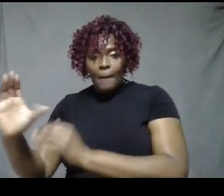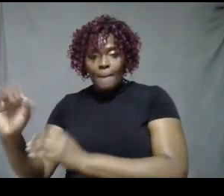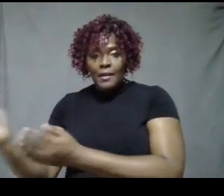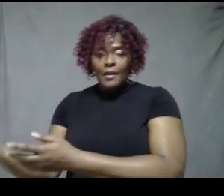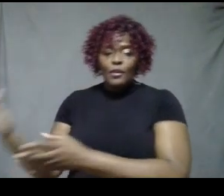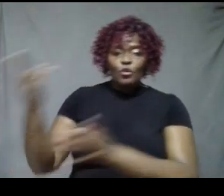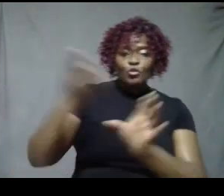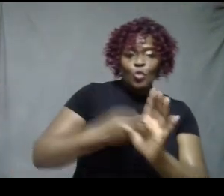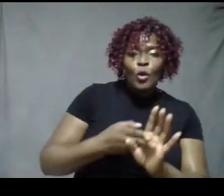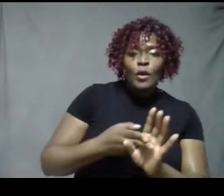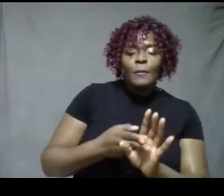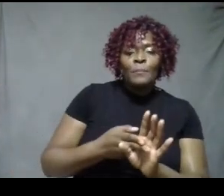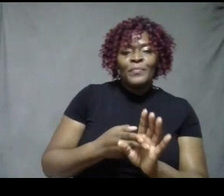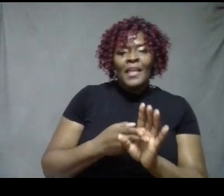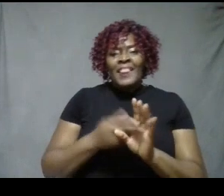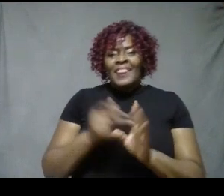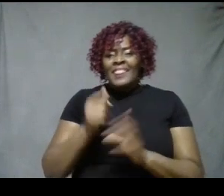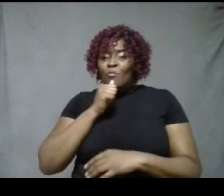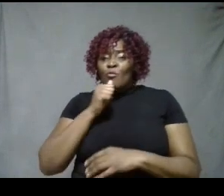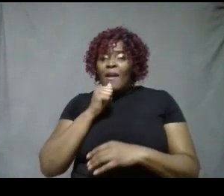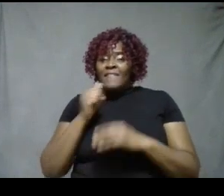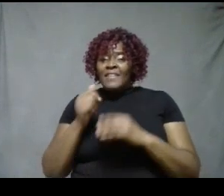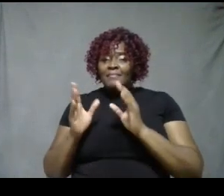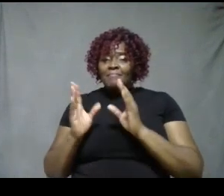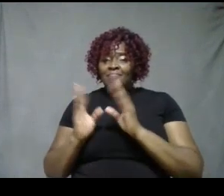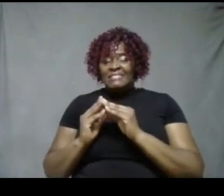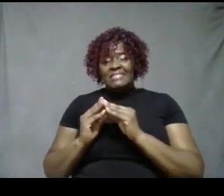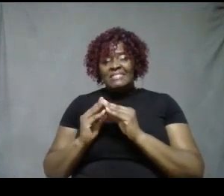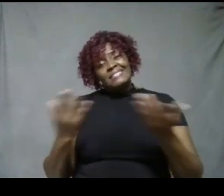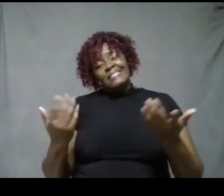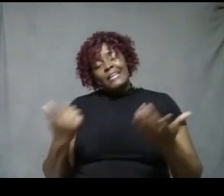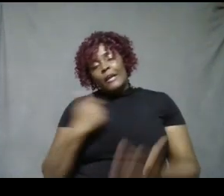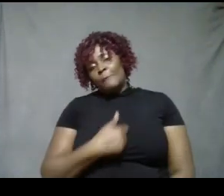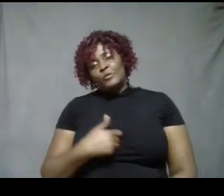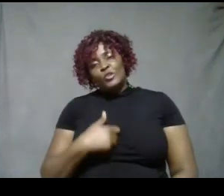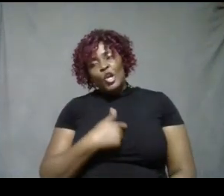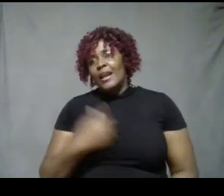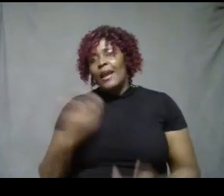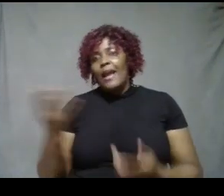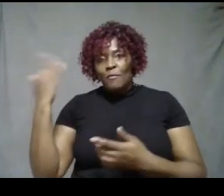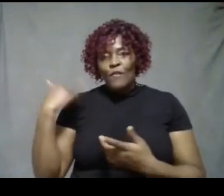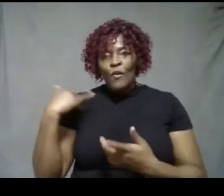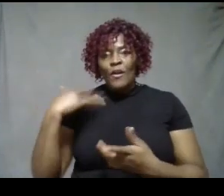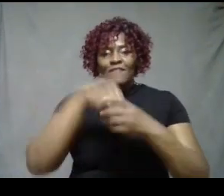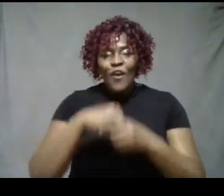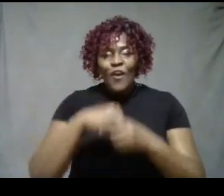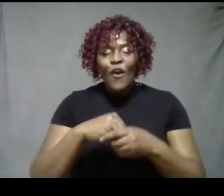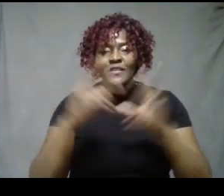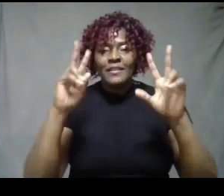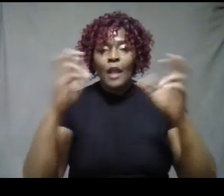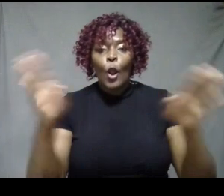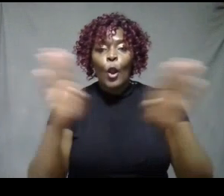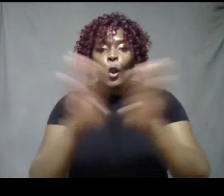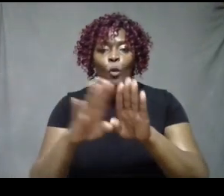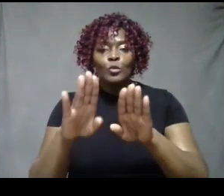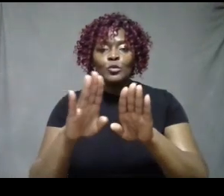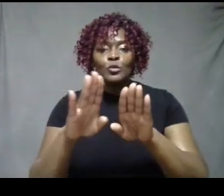Your closed-door sessions, I'm sorry. I've been in closed-door sessions when I served on the CRA